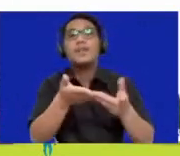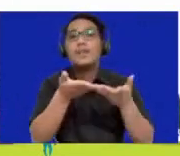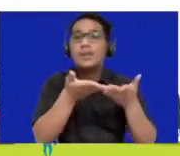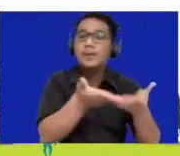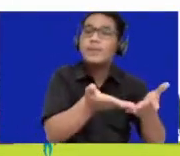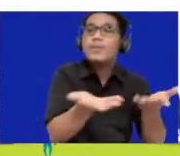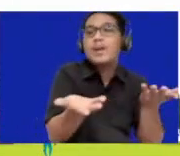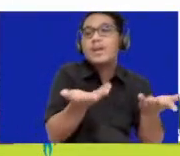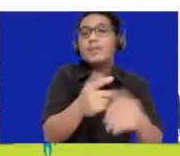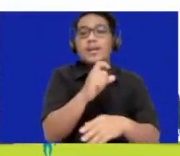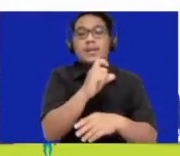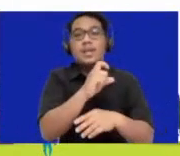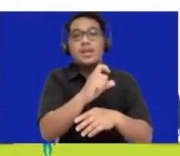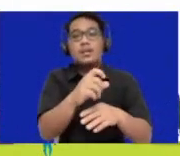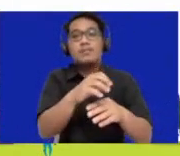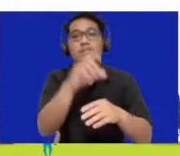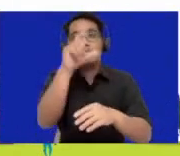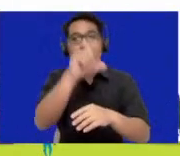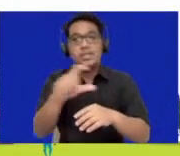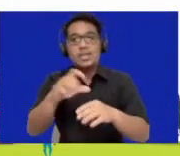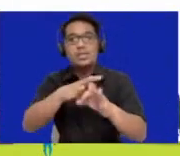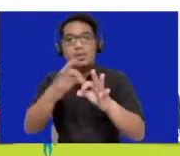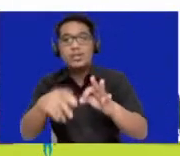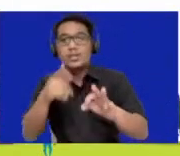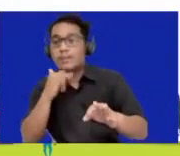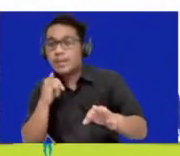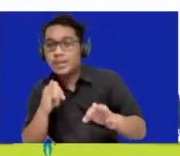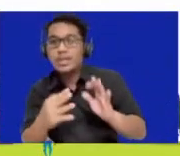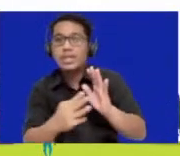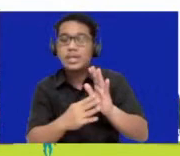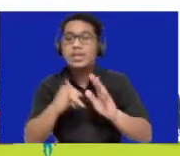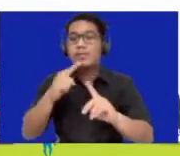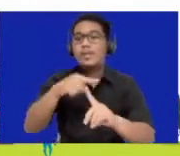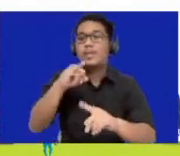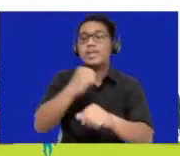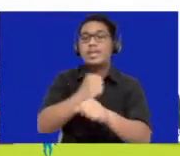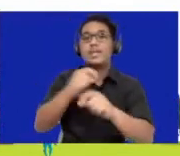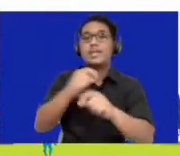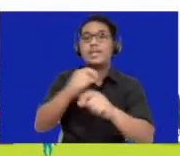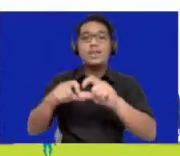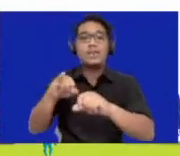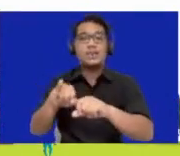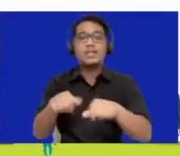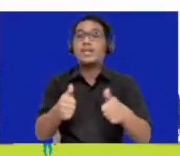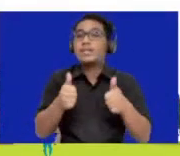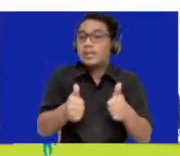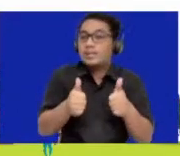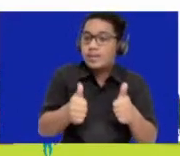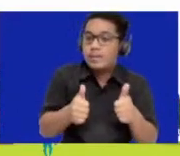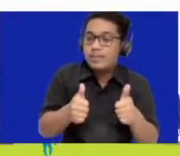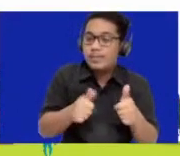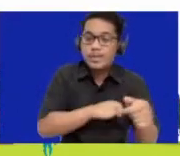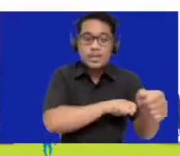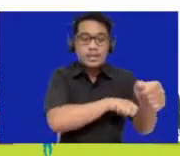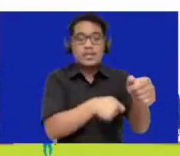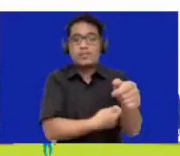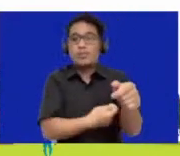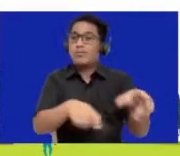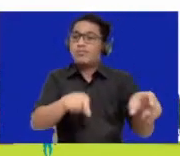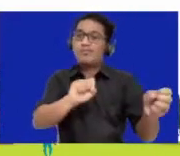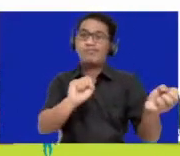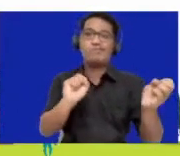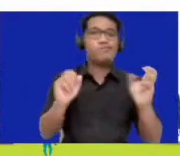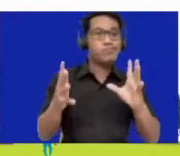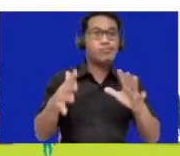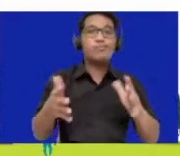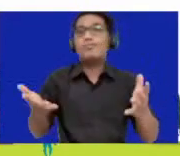like mitigation, preparedness, and response. It is definitely a government organization that originated as Red Cross